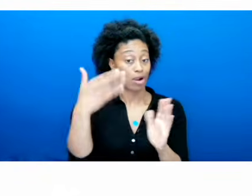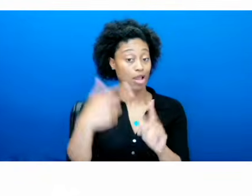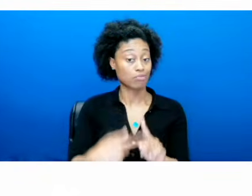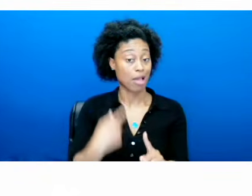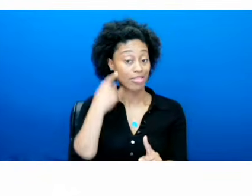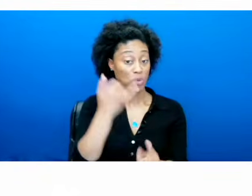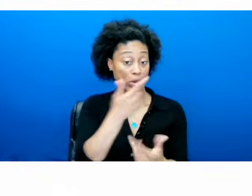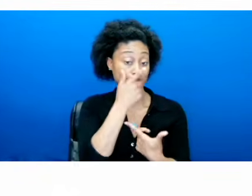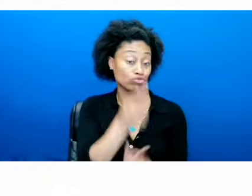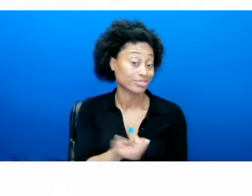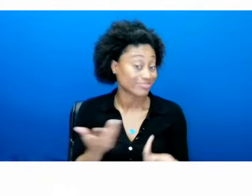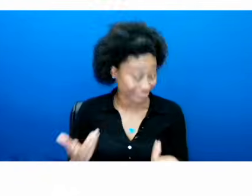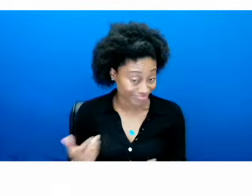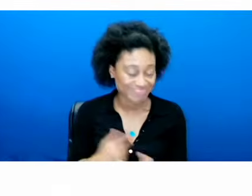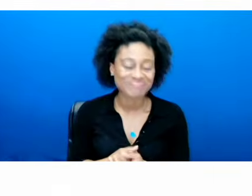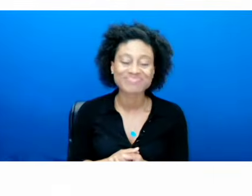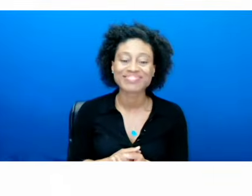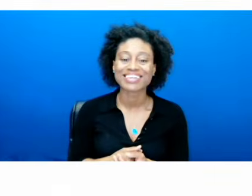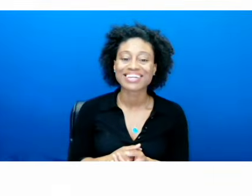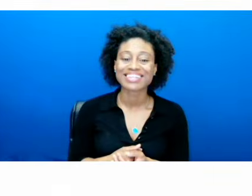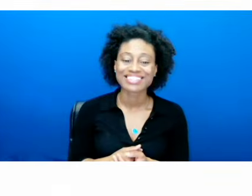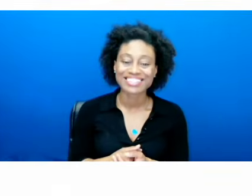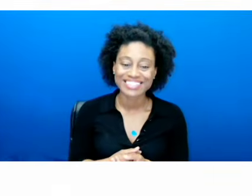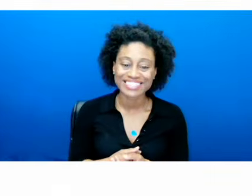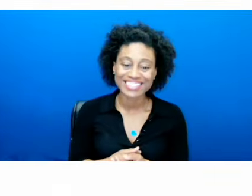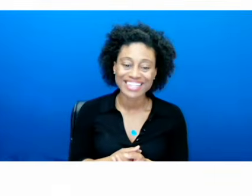are interested.